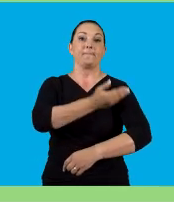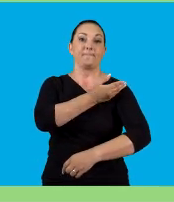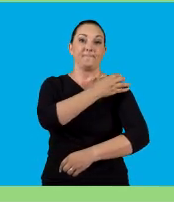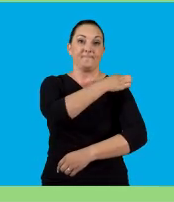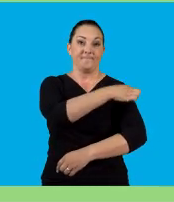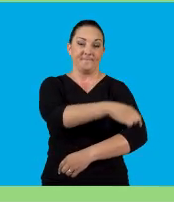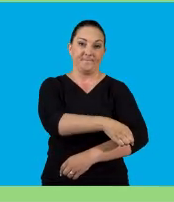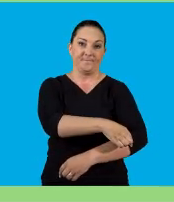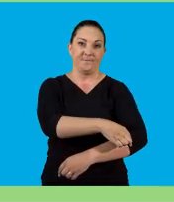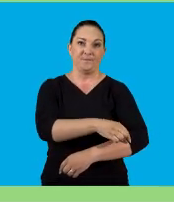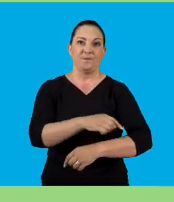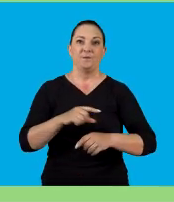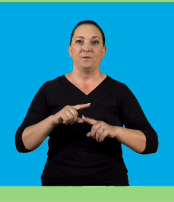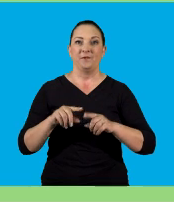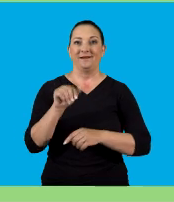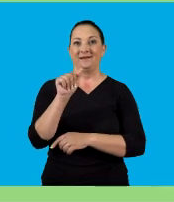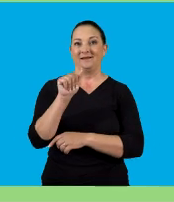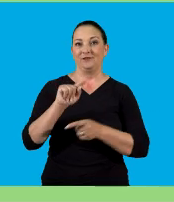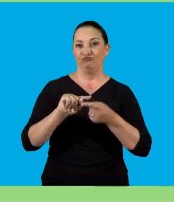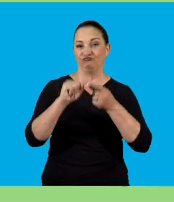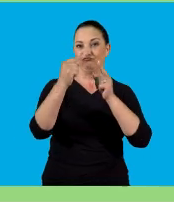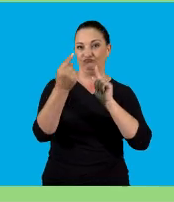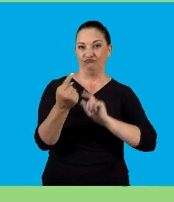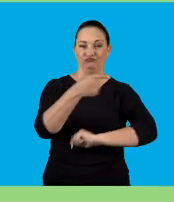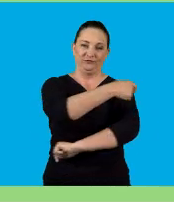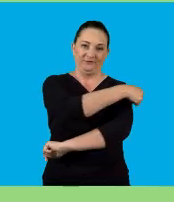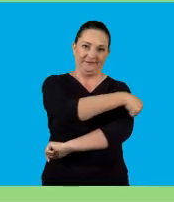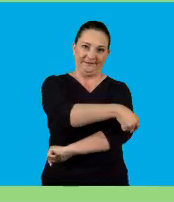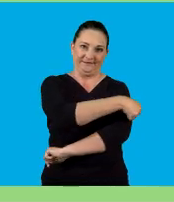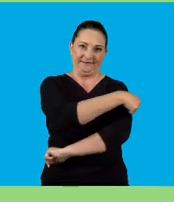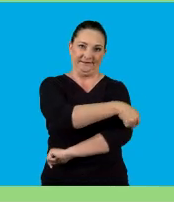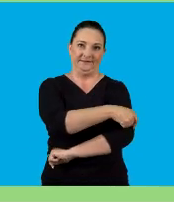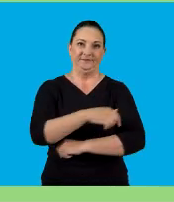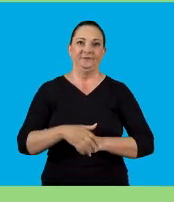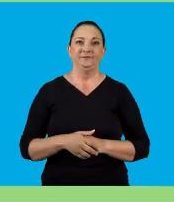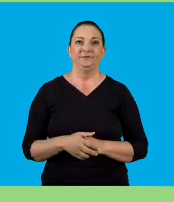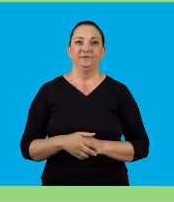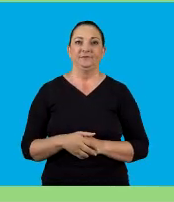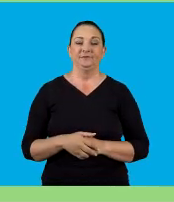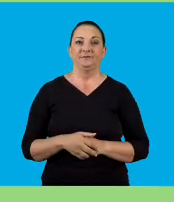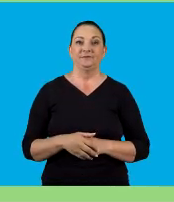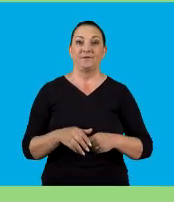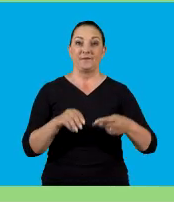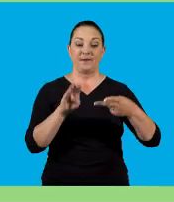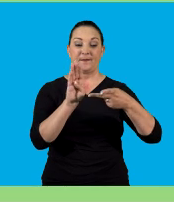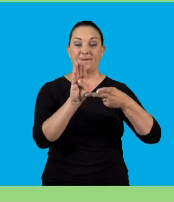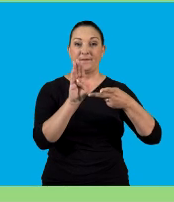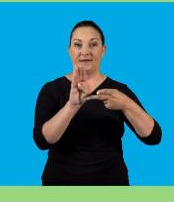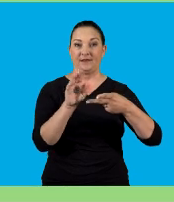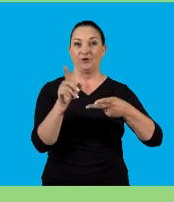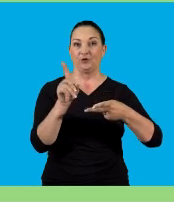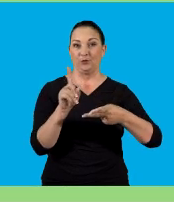arm, and these are antagonistic to the triceps. The part labeled